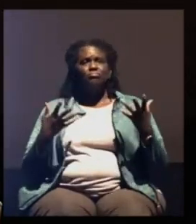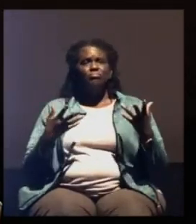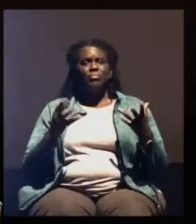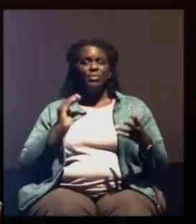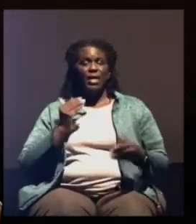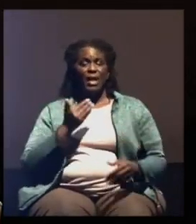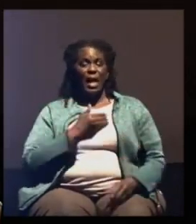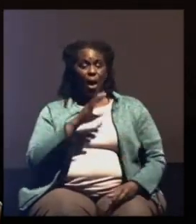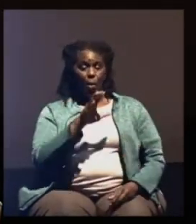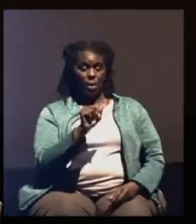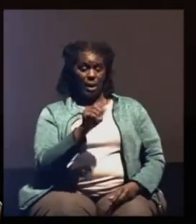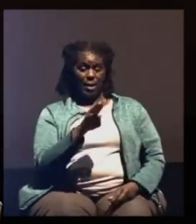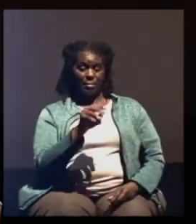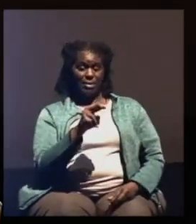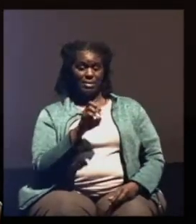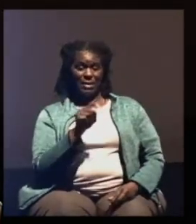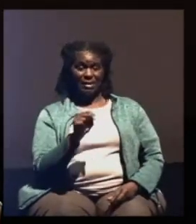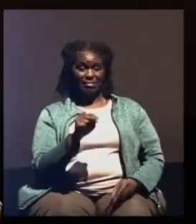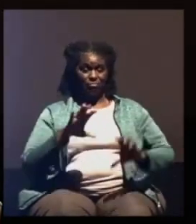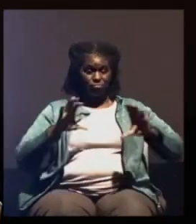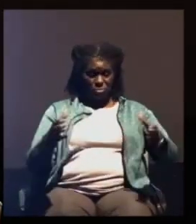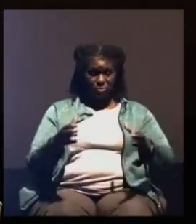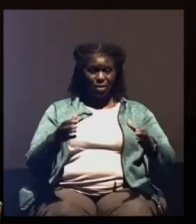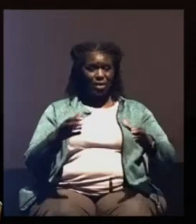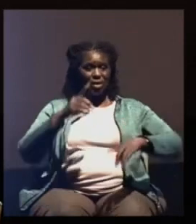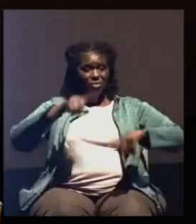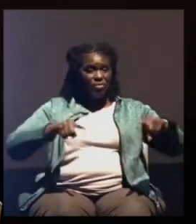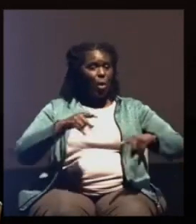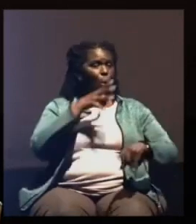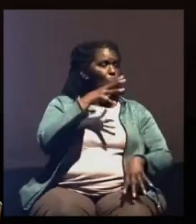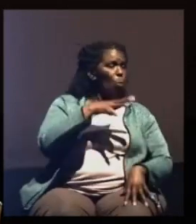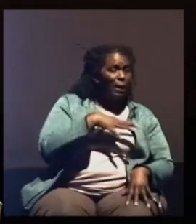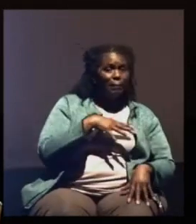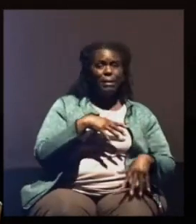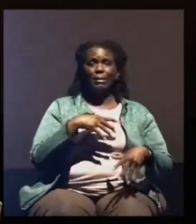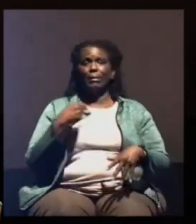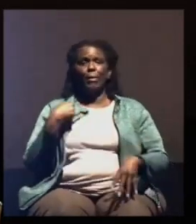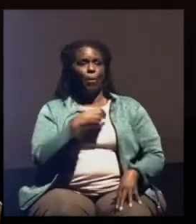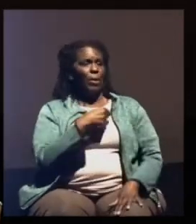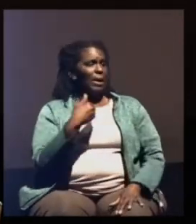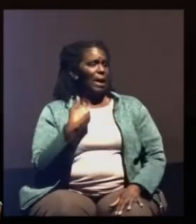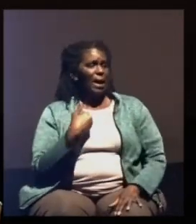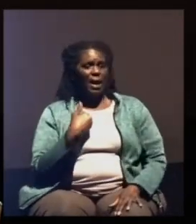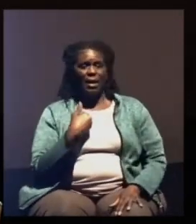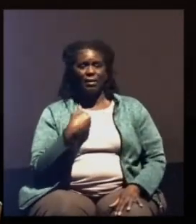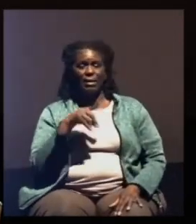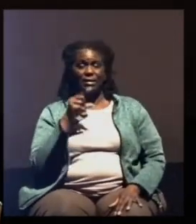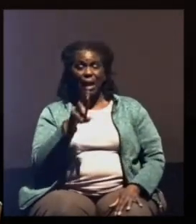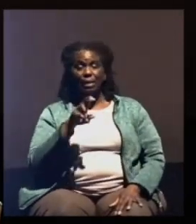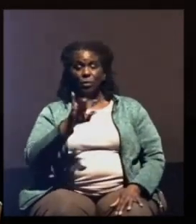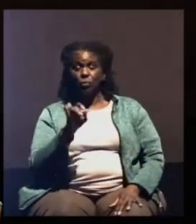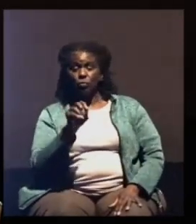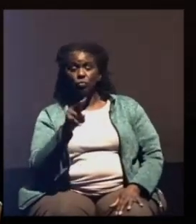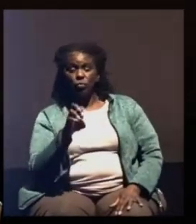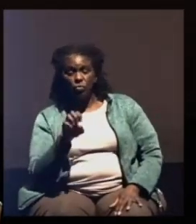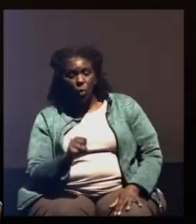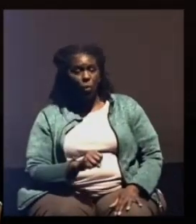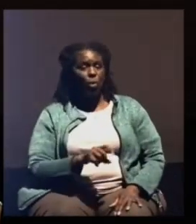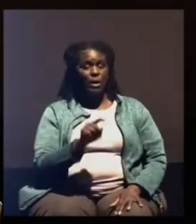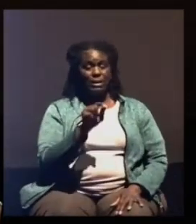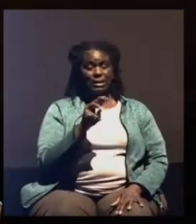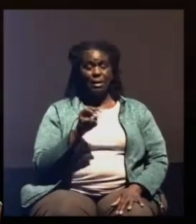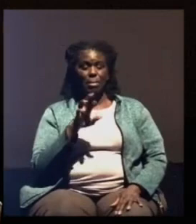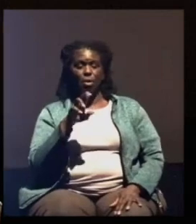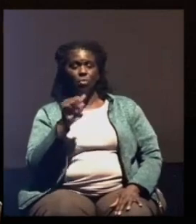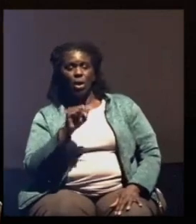our cabinet is so diverse. There's so many women on the cabinet. We have Dr. Jones on the cabinet, Tamara